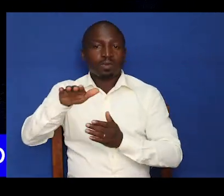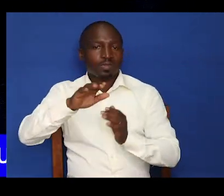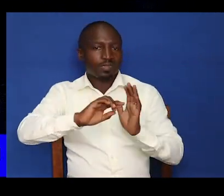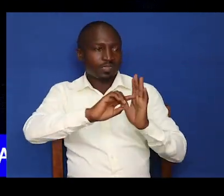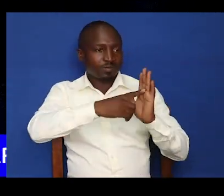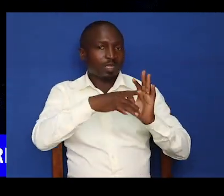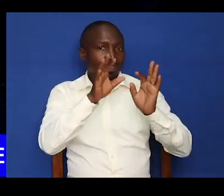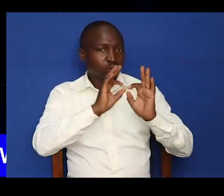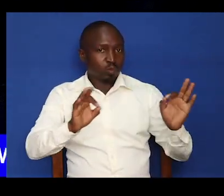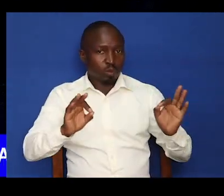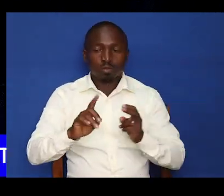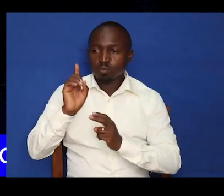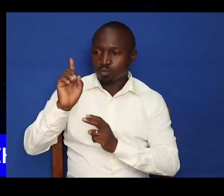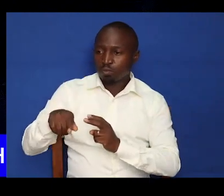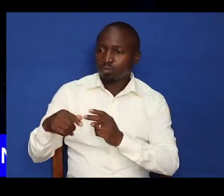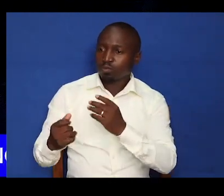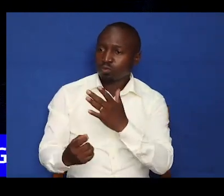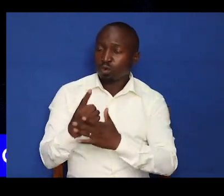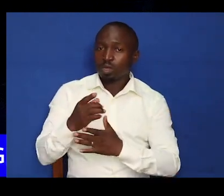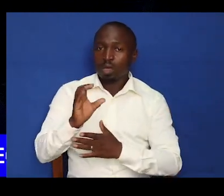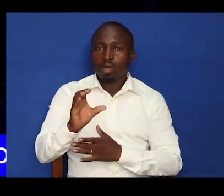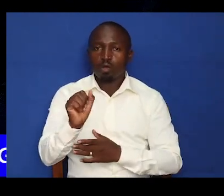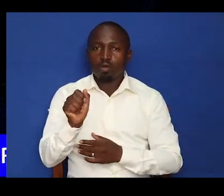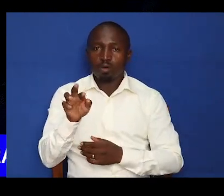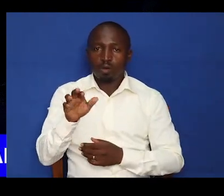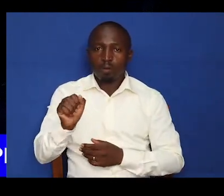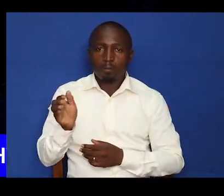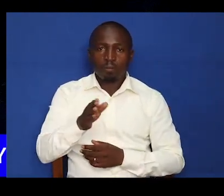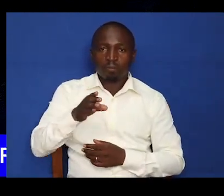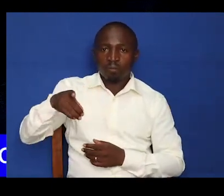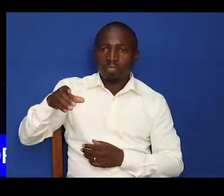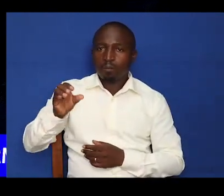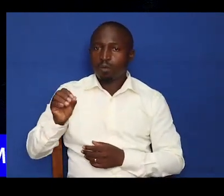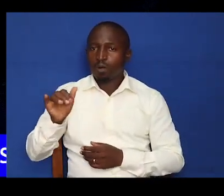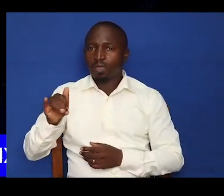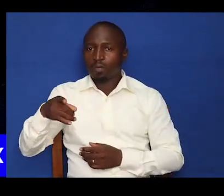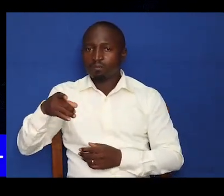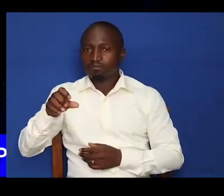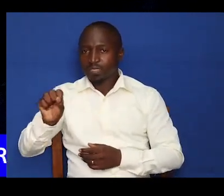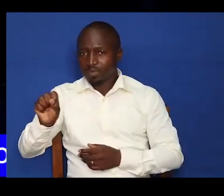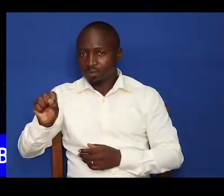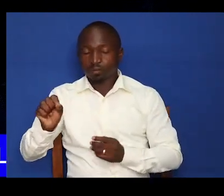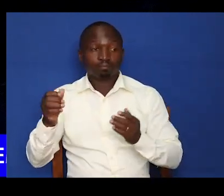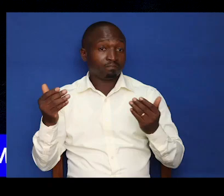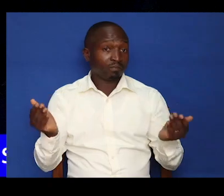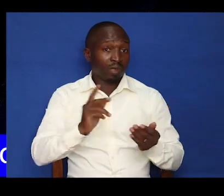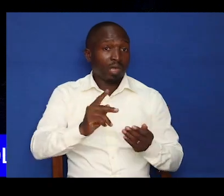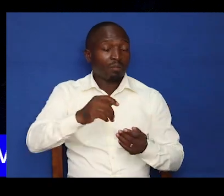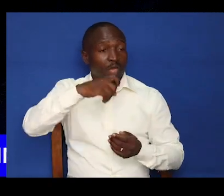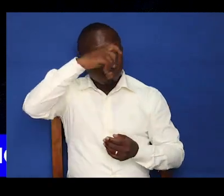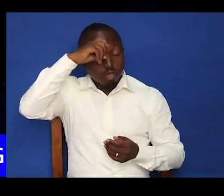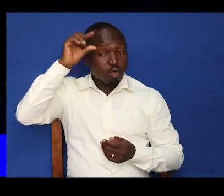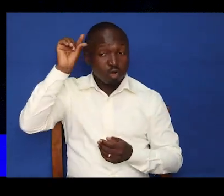conditions for the occurrence, for the development of coral polyps. It means where temperature low, it is rare to find